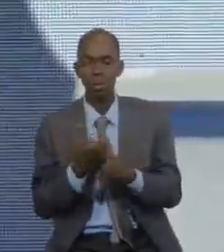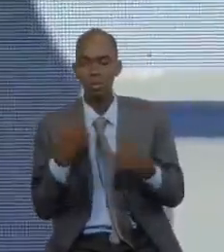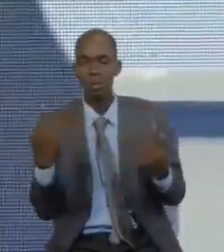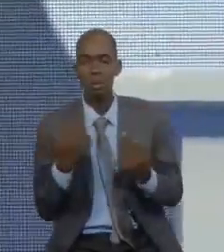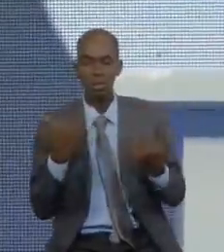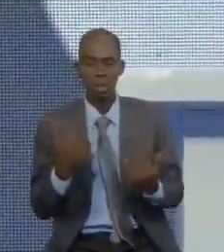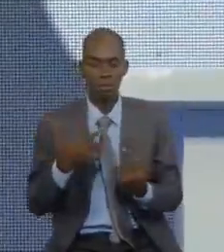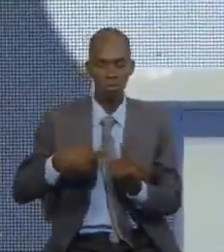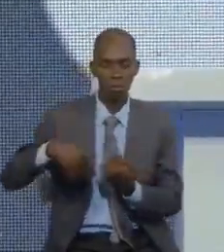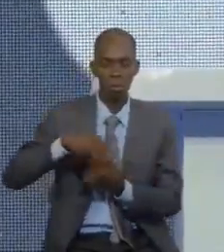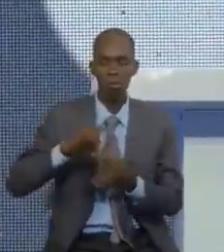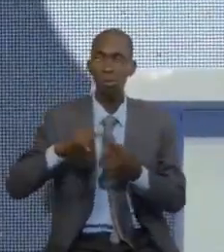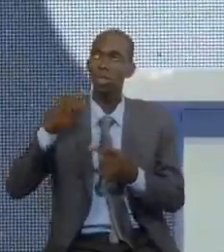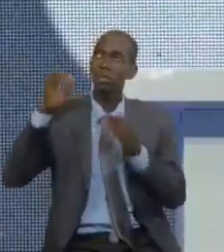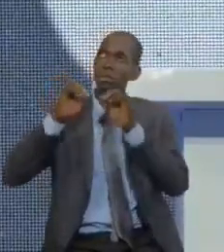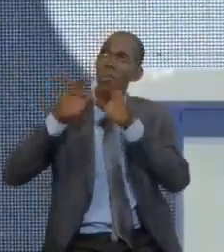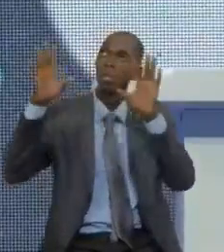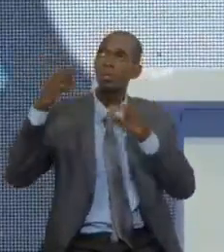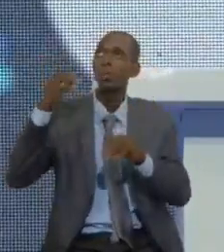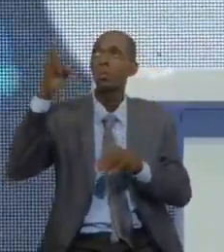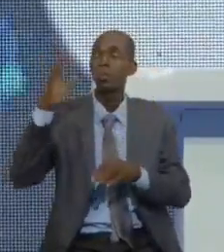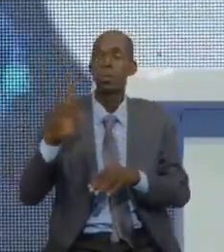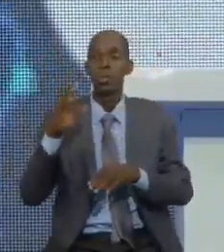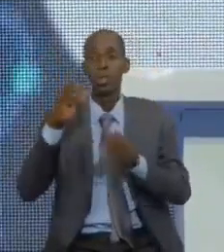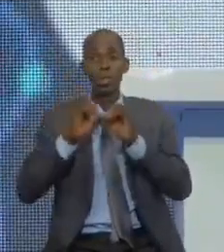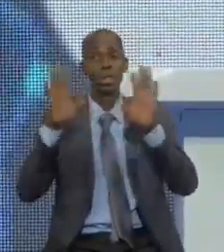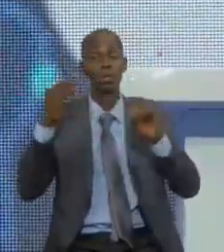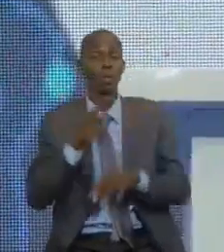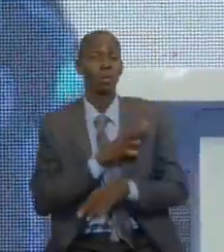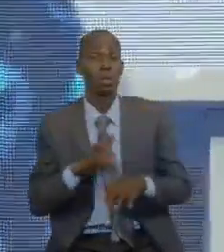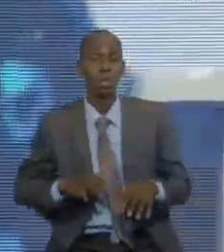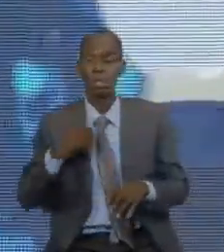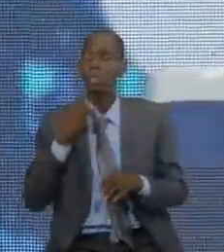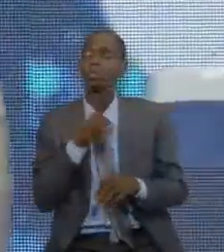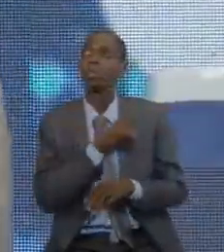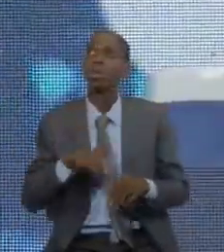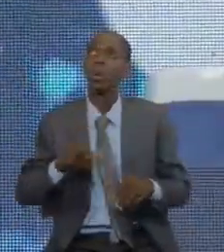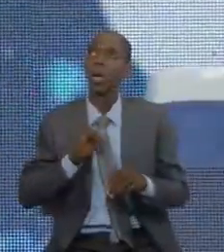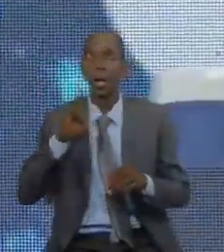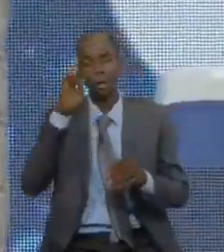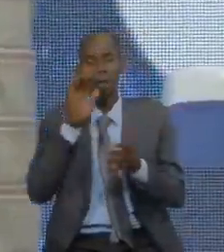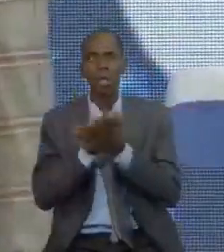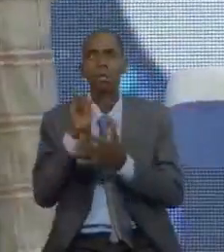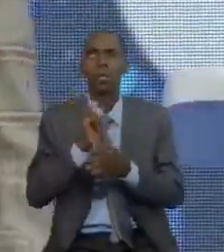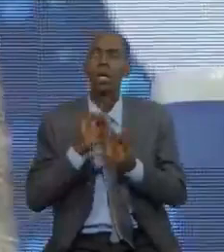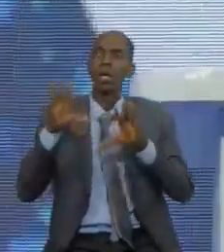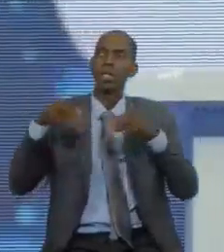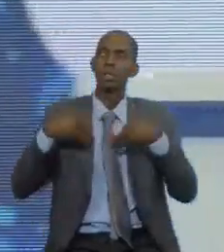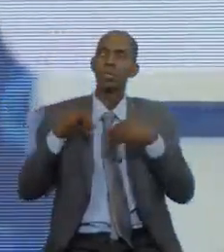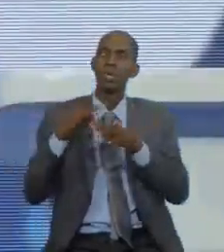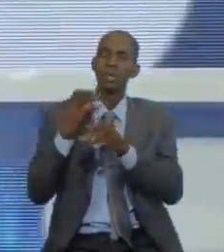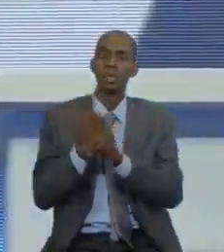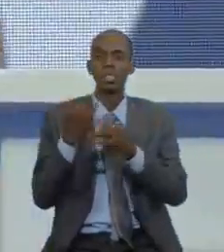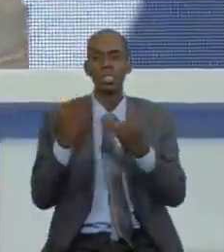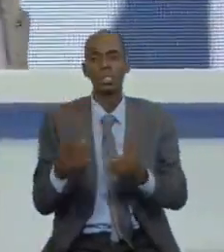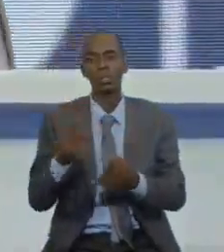of Christ, and we say, Lord, I believe, I receive, I take you as my Savior, now you are in Christ.